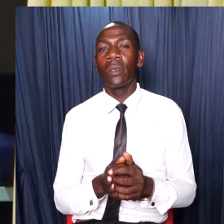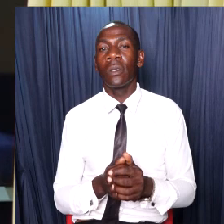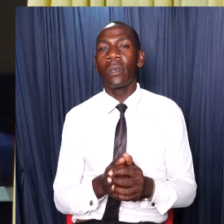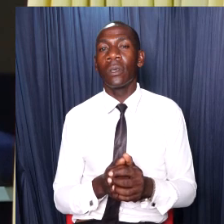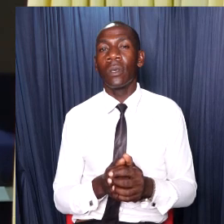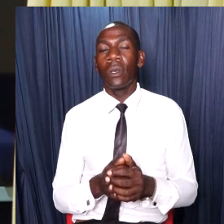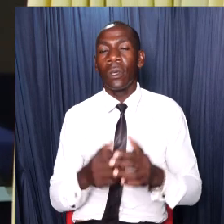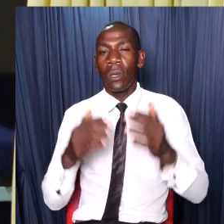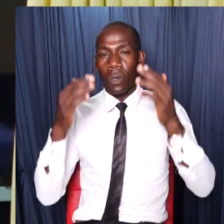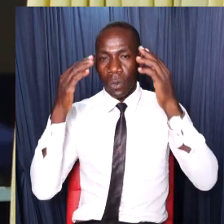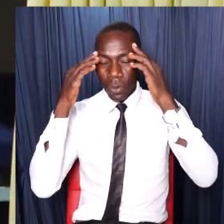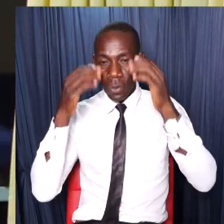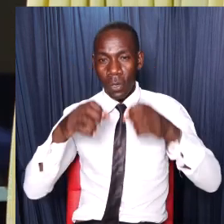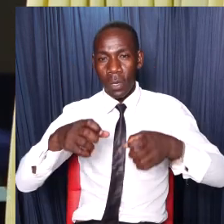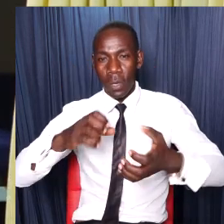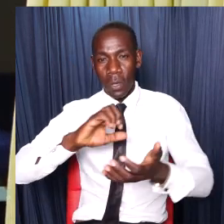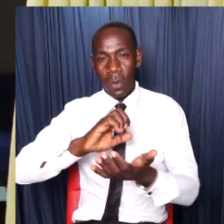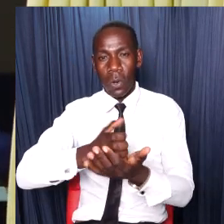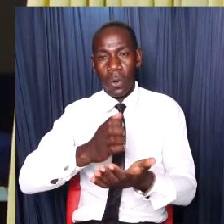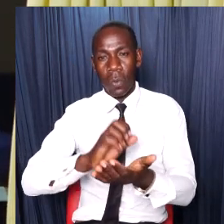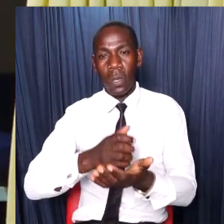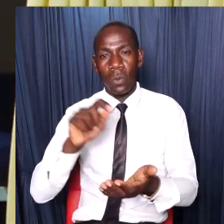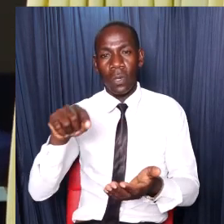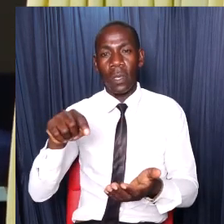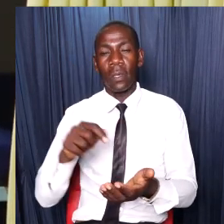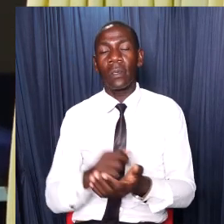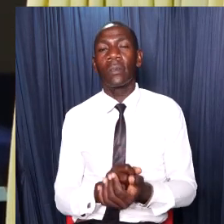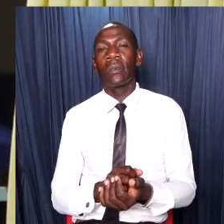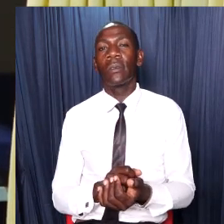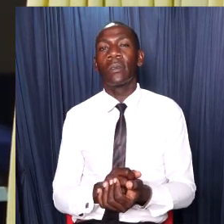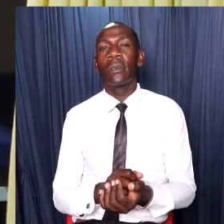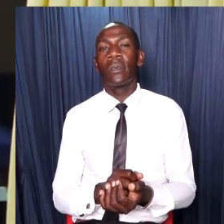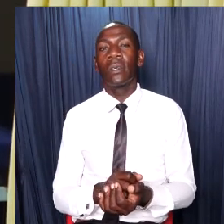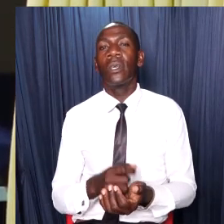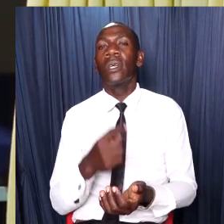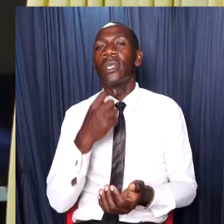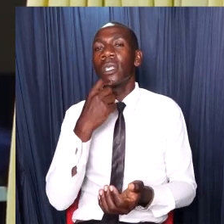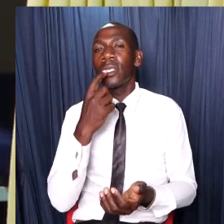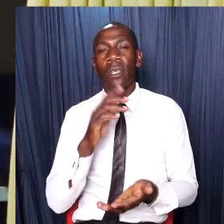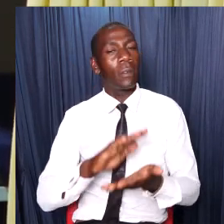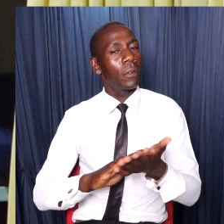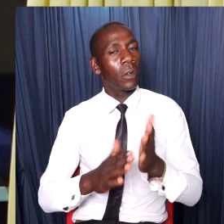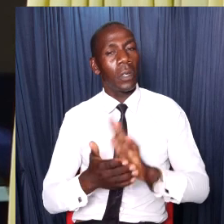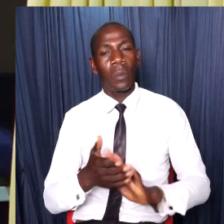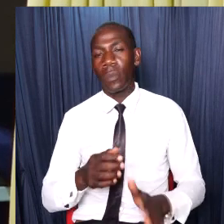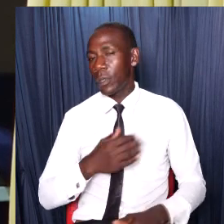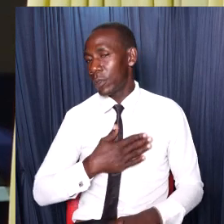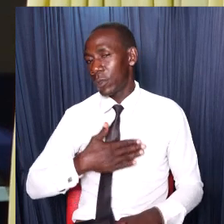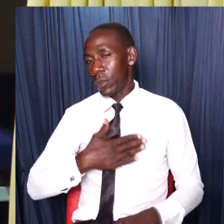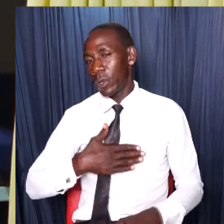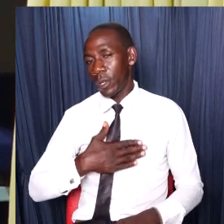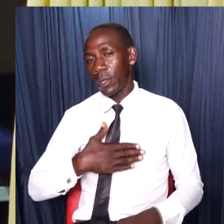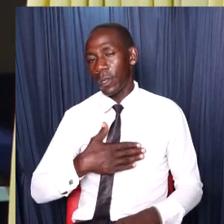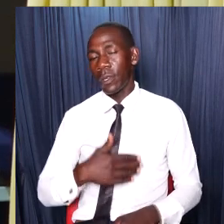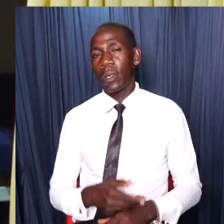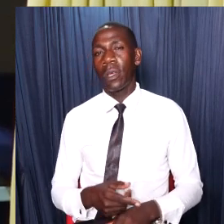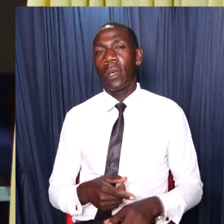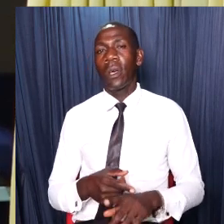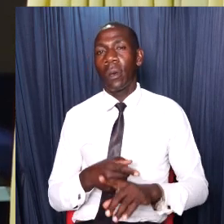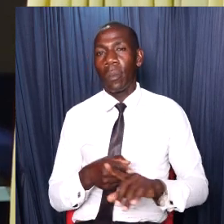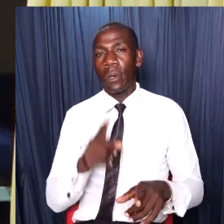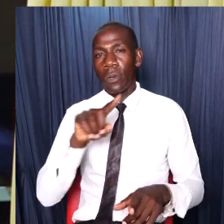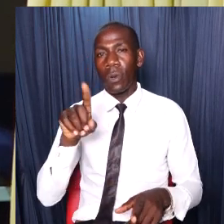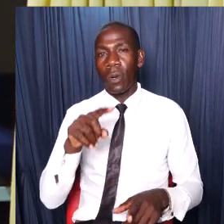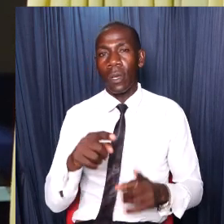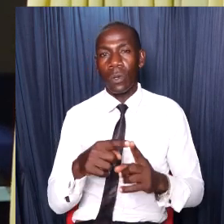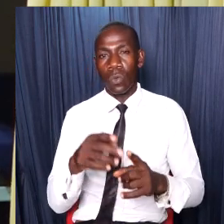Hallelujah. Wewe hujui siku hizi uchumi ni mbaya? Don't you know about the economy? Basi atasema samehe pole. Then he'll just be sorry. Lakini